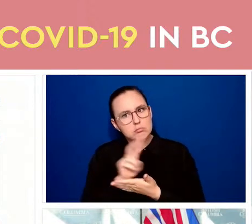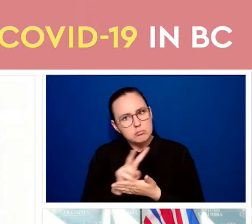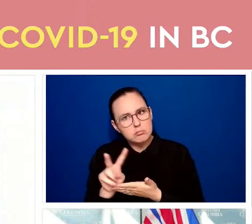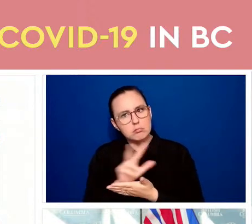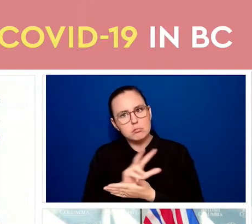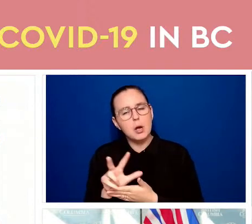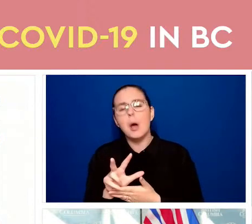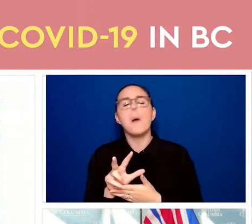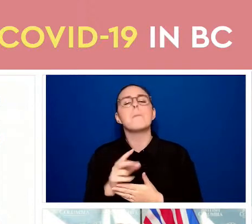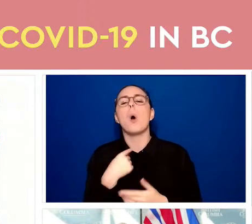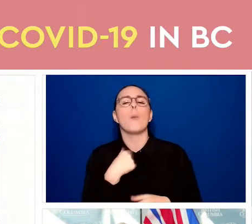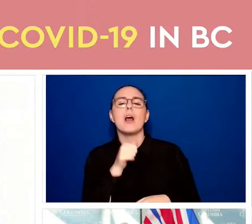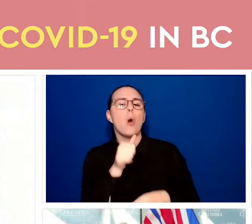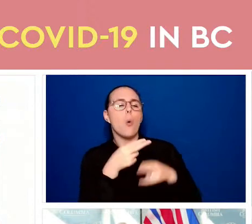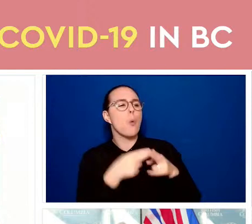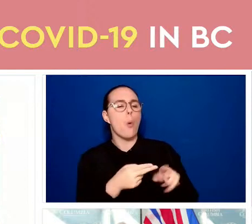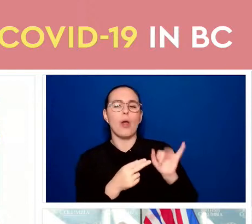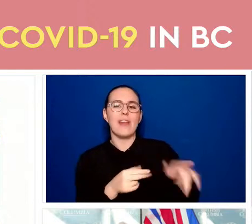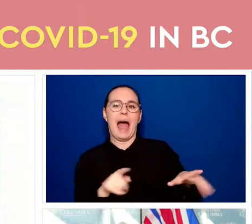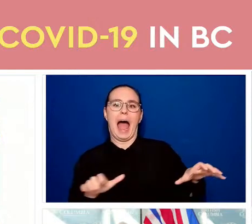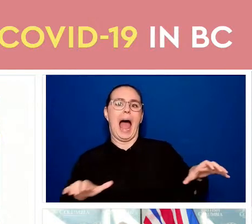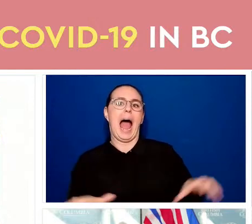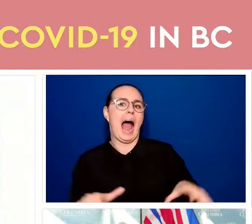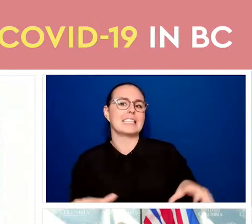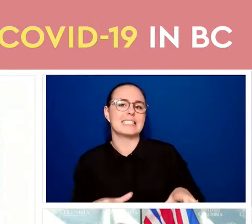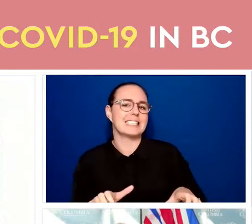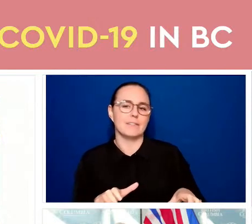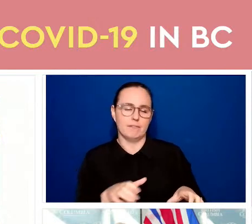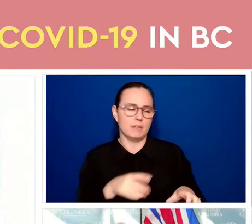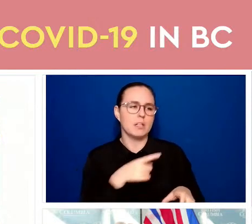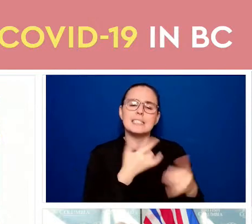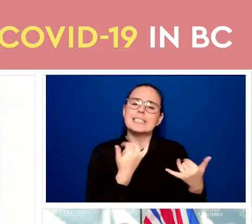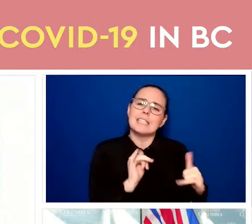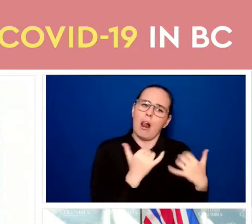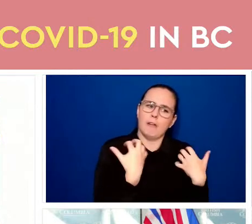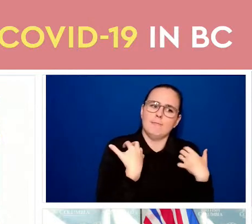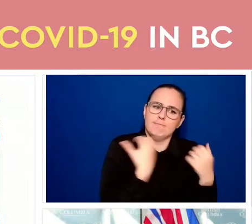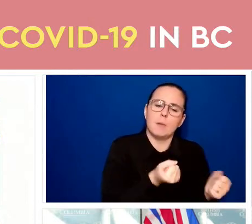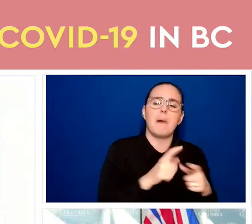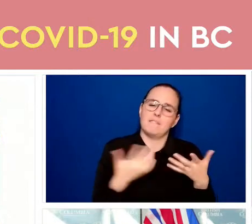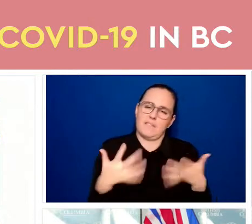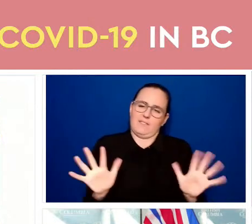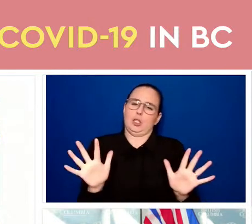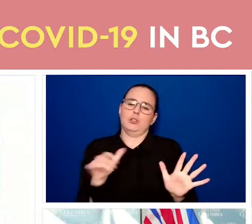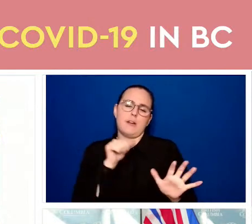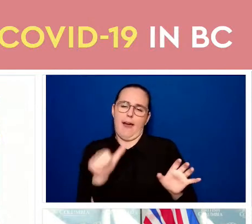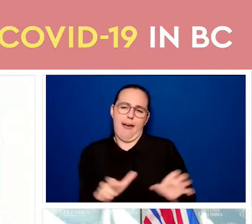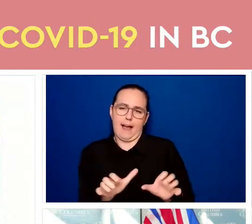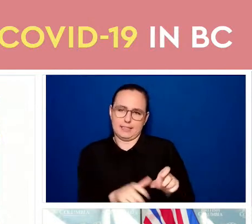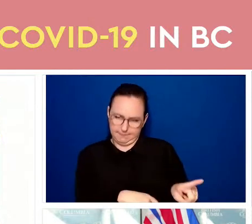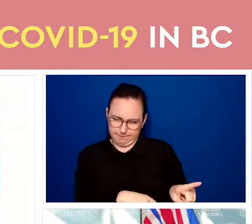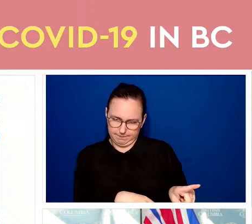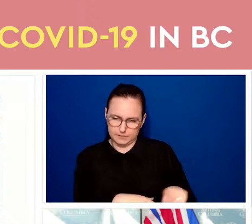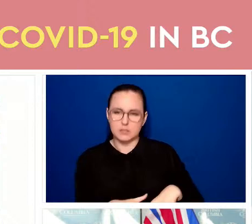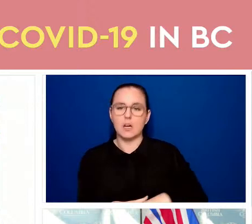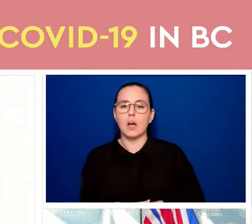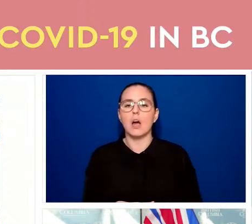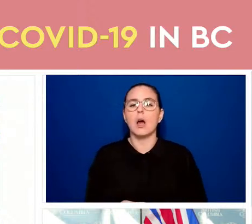statistics. And those are the cases that we report in our daily reports and in our weekly surveillance